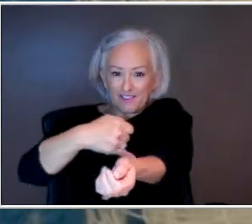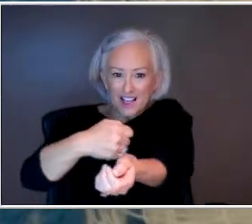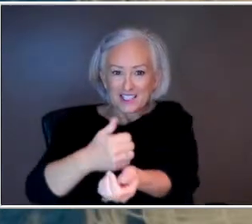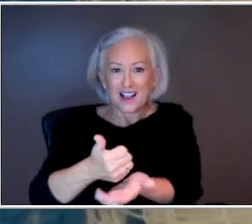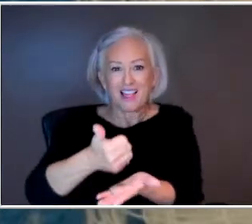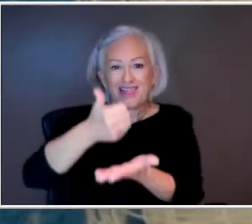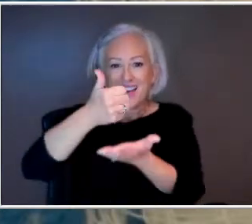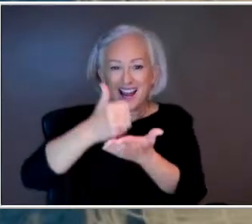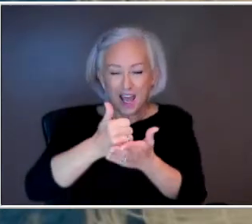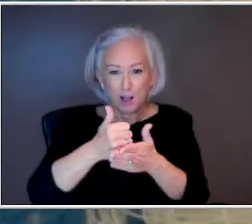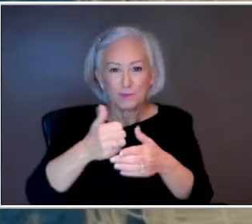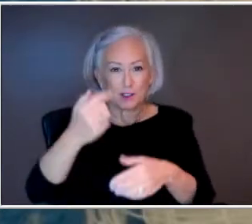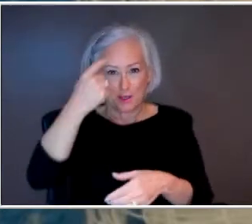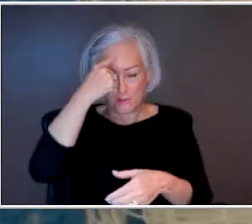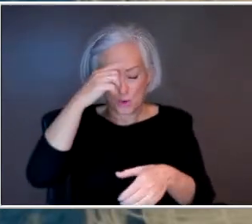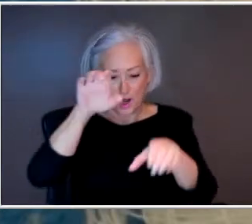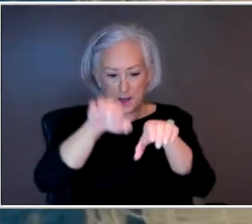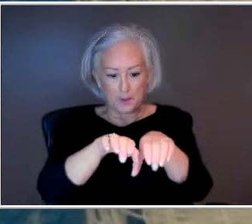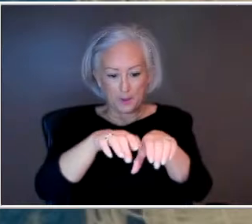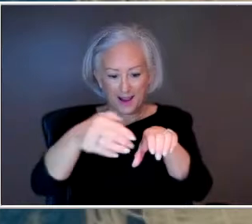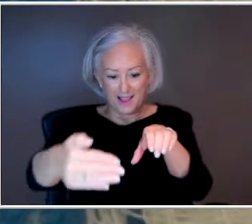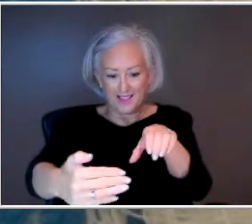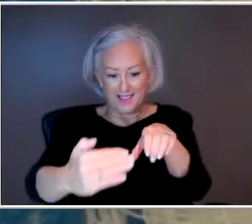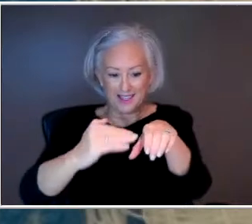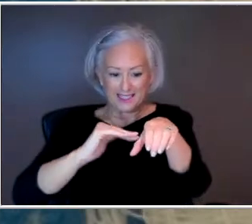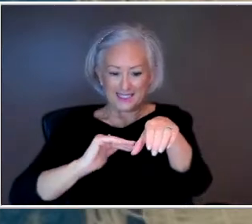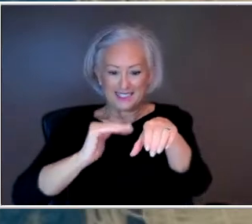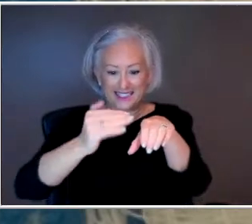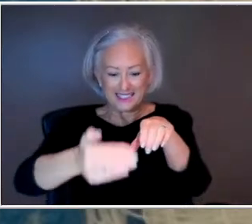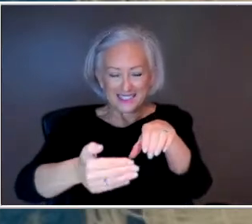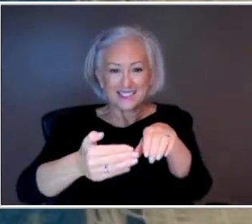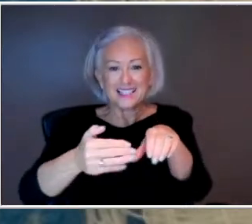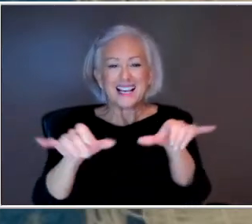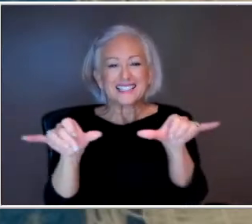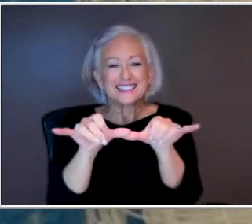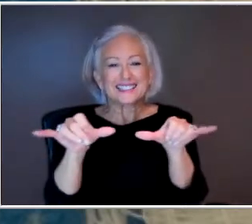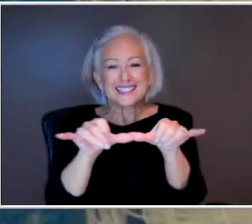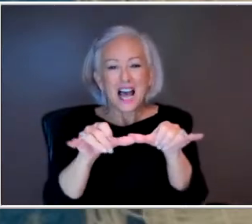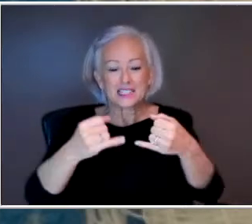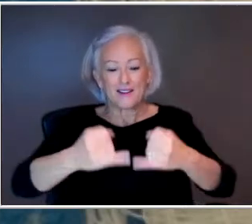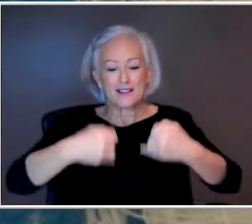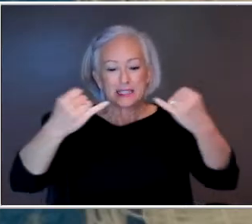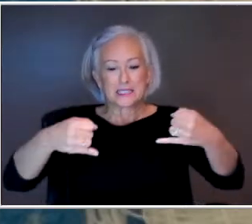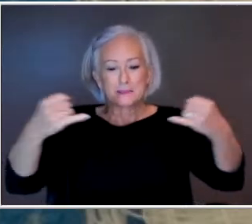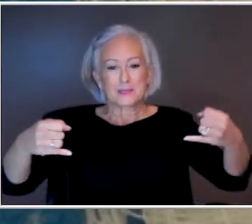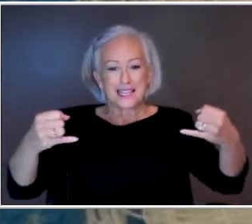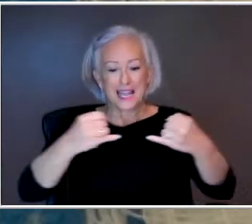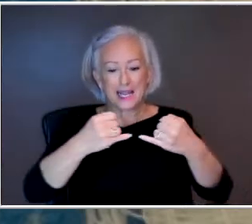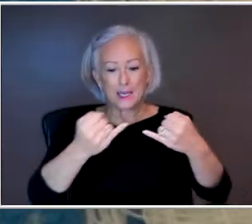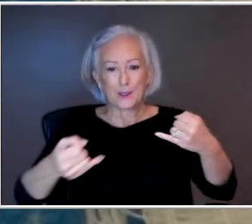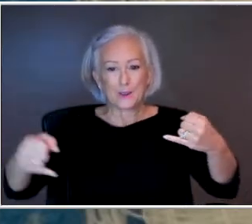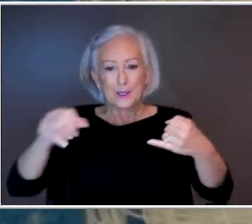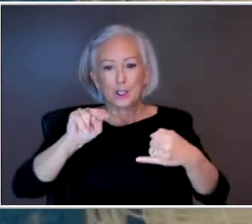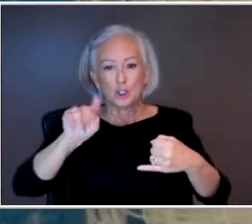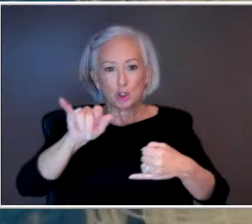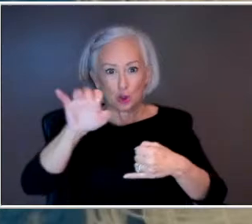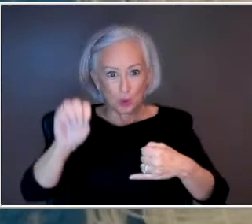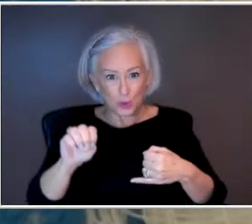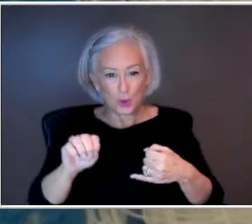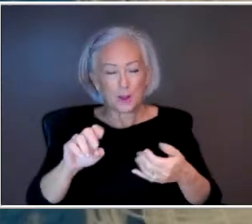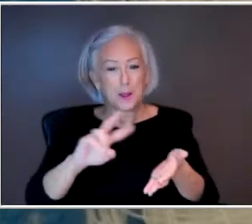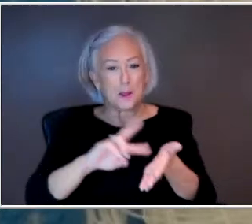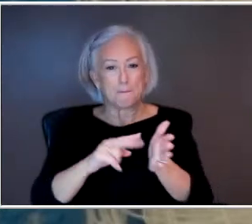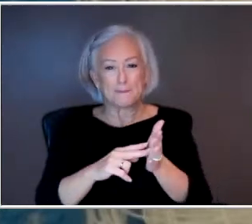is about the diameter of a spaghetti noodle. So this blood clot is about the diameter of a spaghetti noodle, maybe 2 inches long. That thing